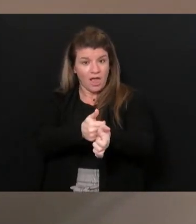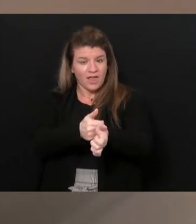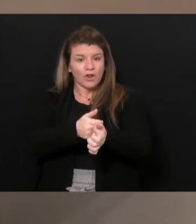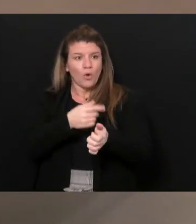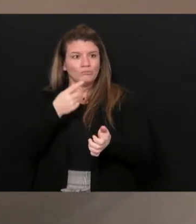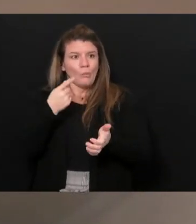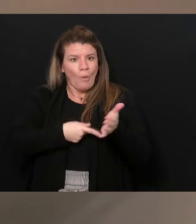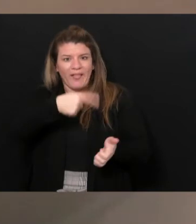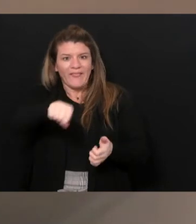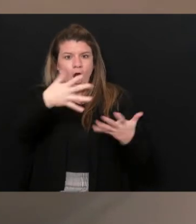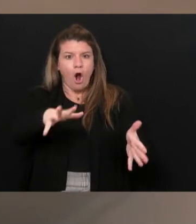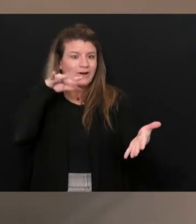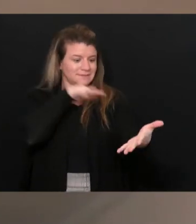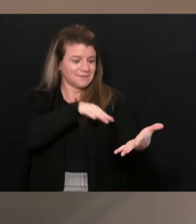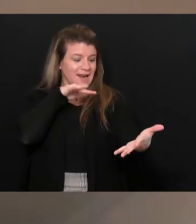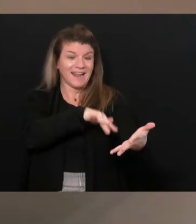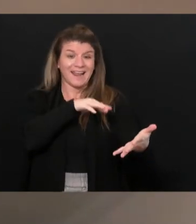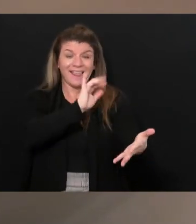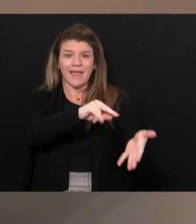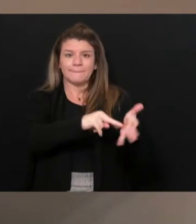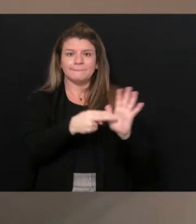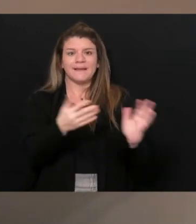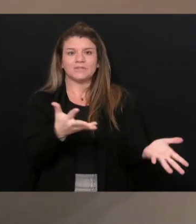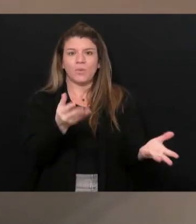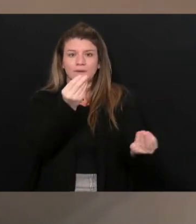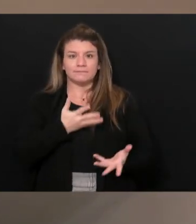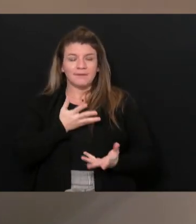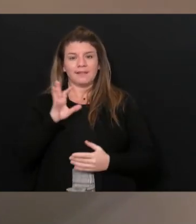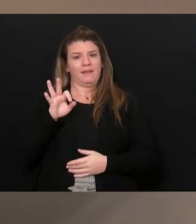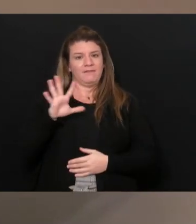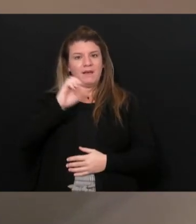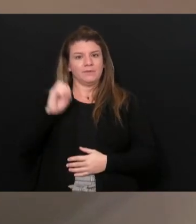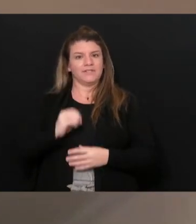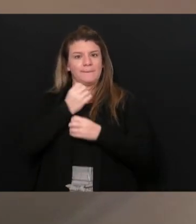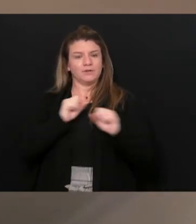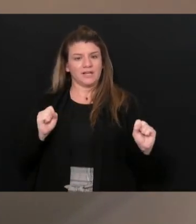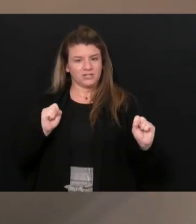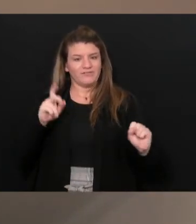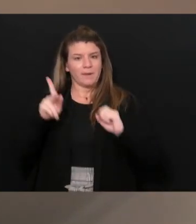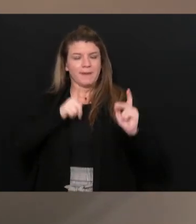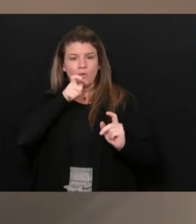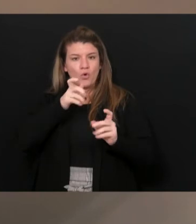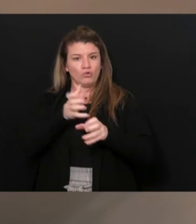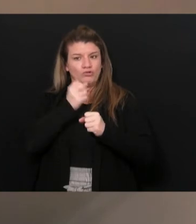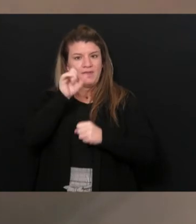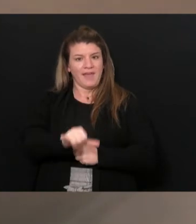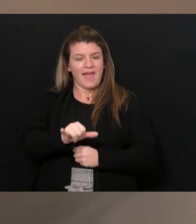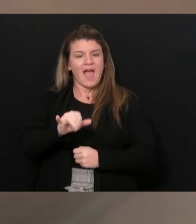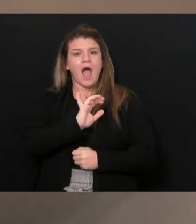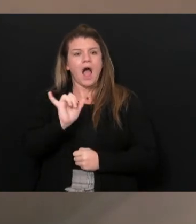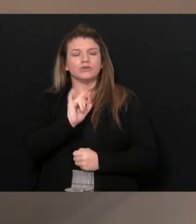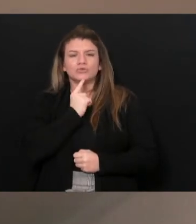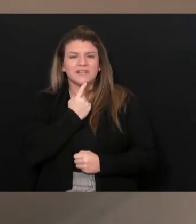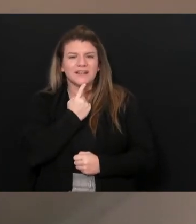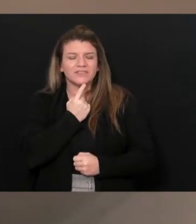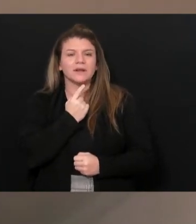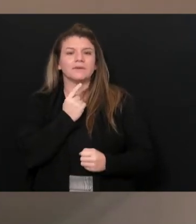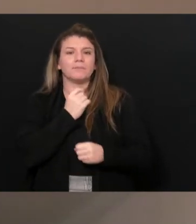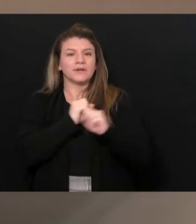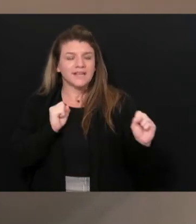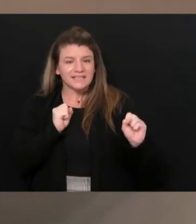a 95% protection for people who get that. And there also seems to be a significant protection